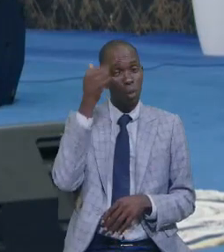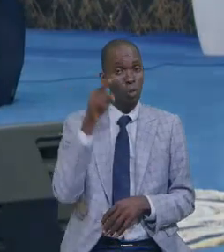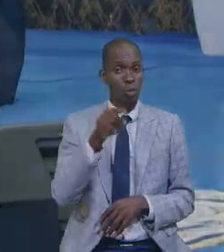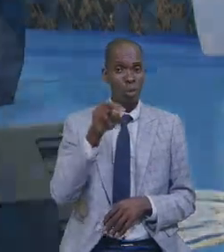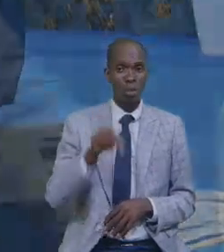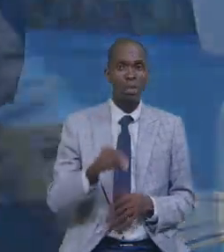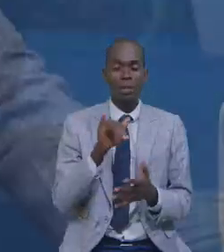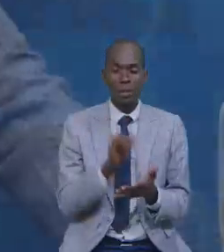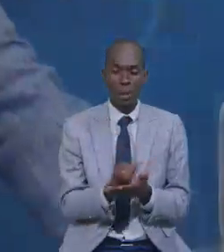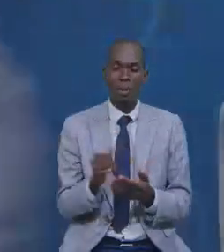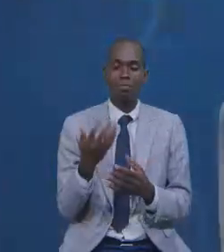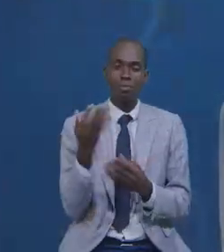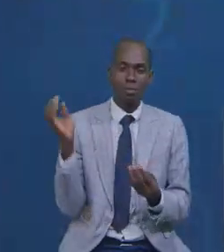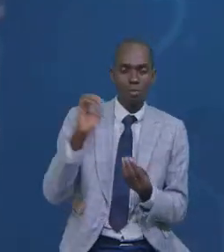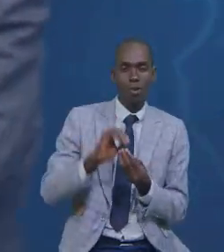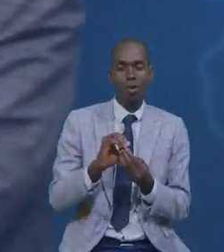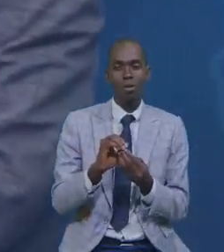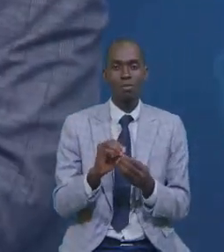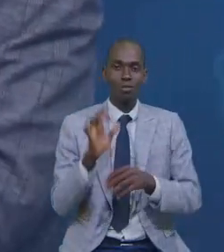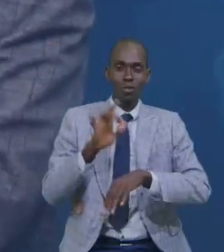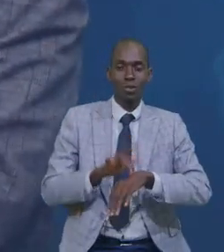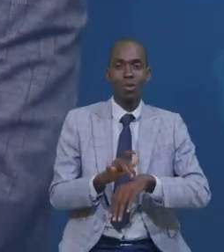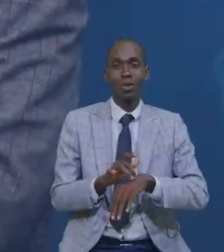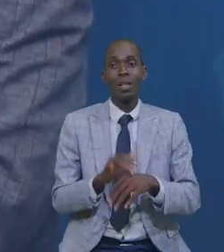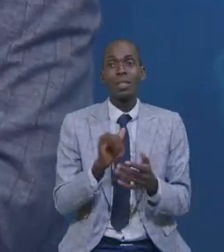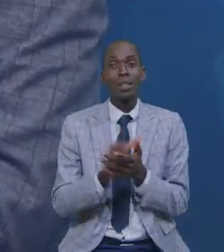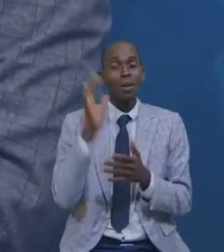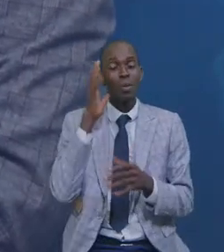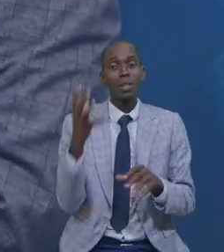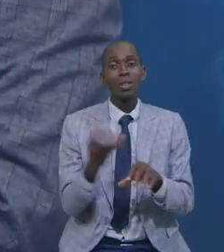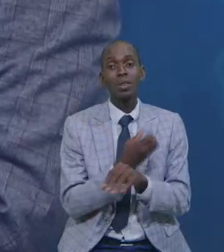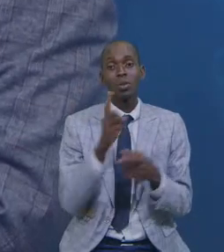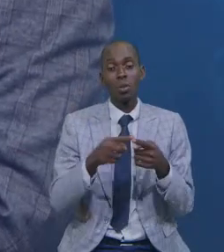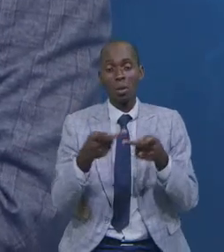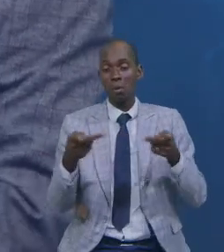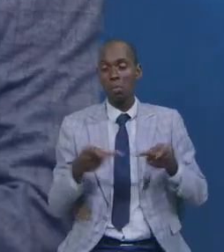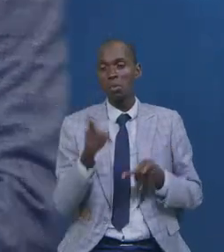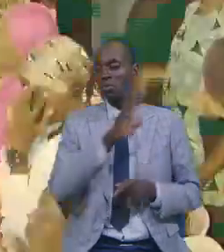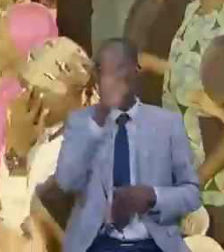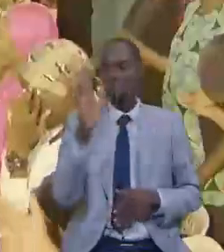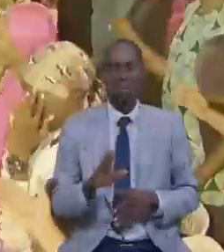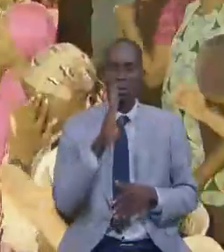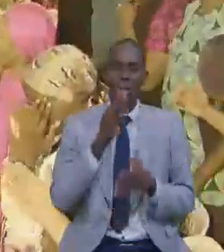extra touch that will take you places you've never been before.